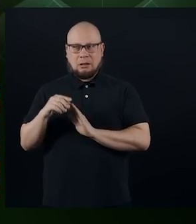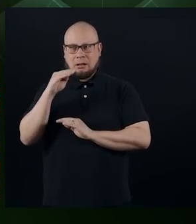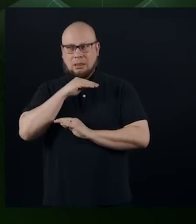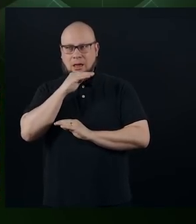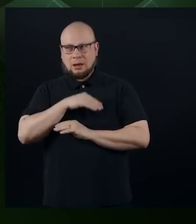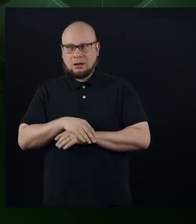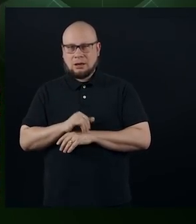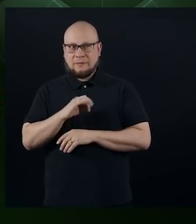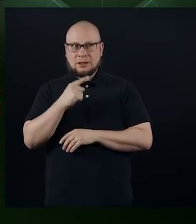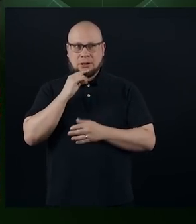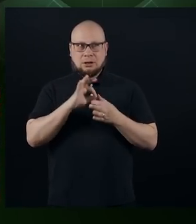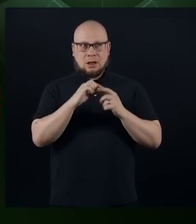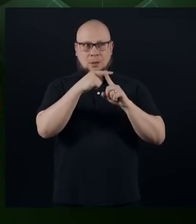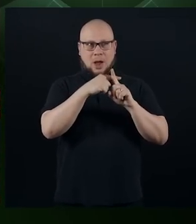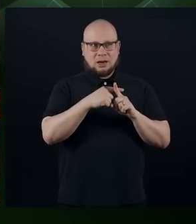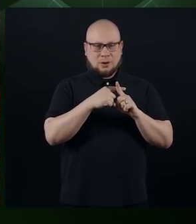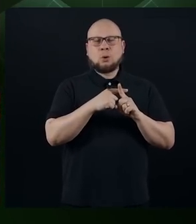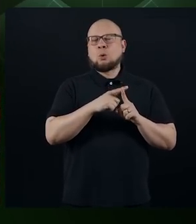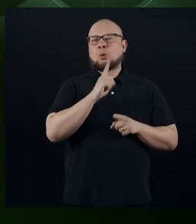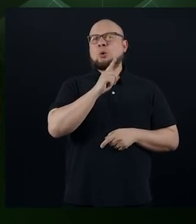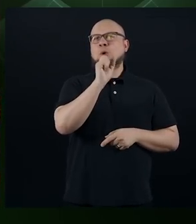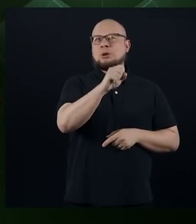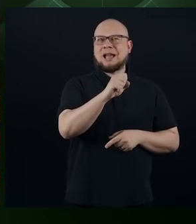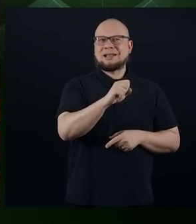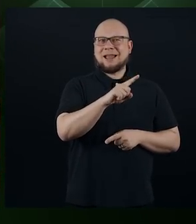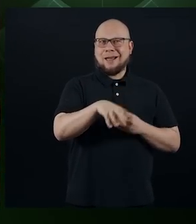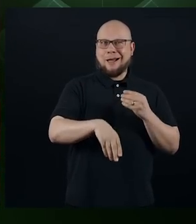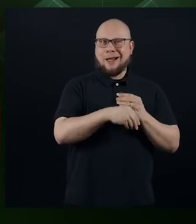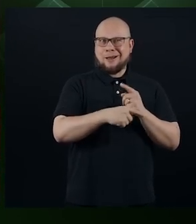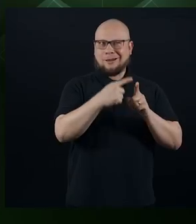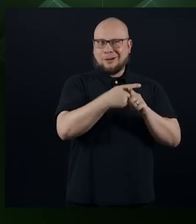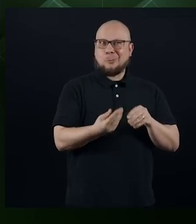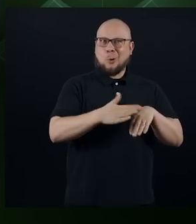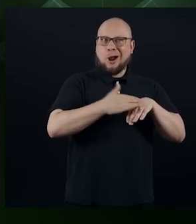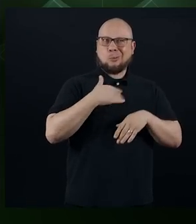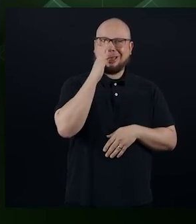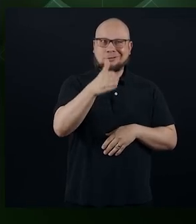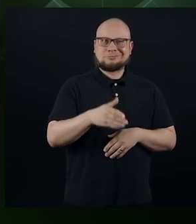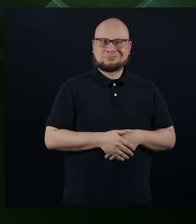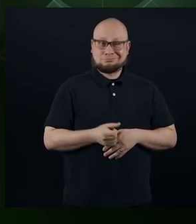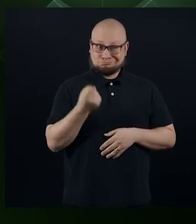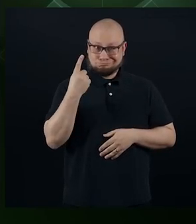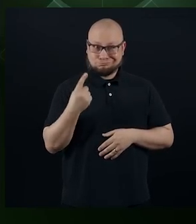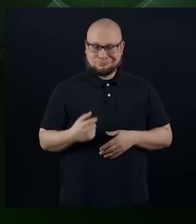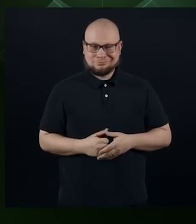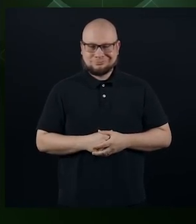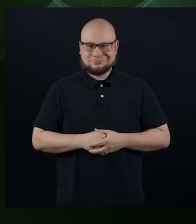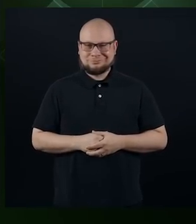Unless it's flattering, in which case, it's all true, but they left out the best bits. Savvy?